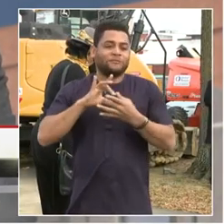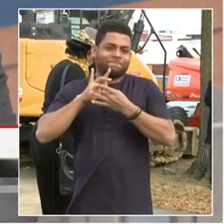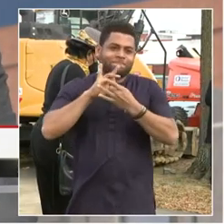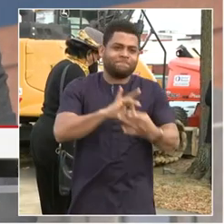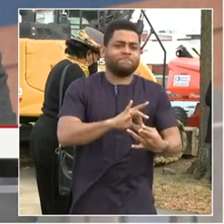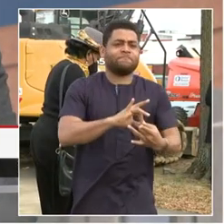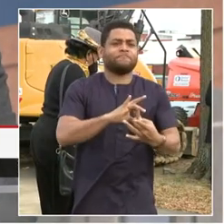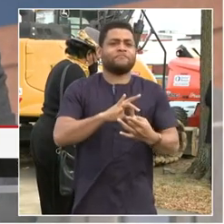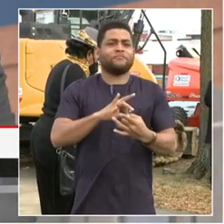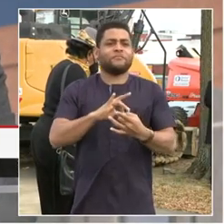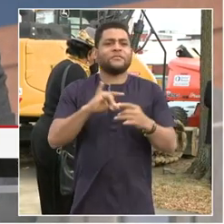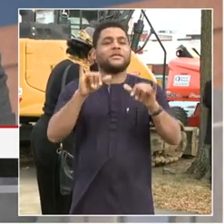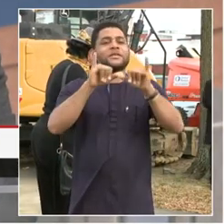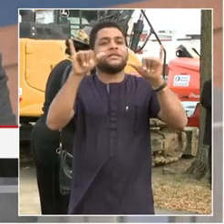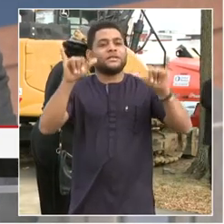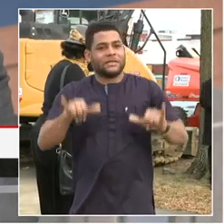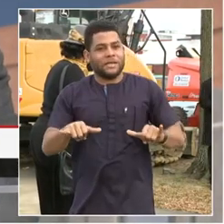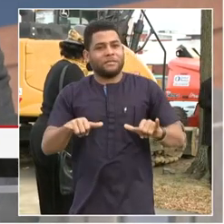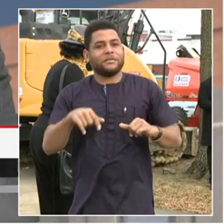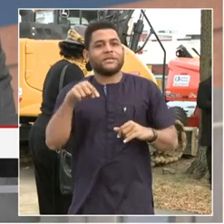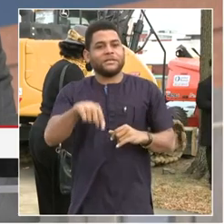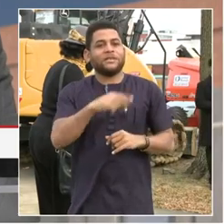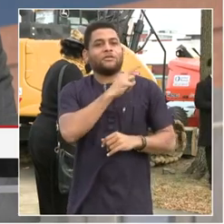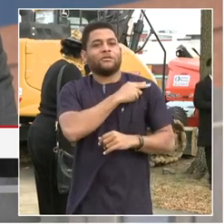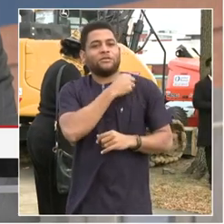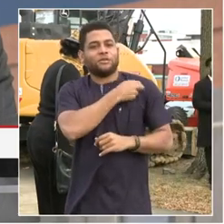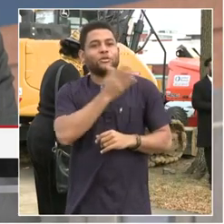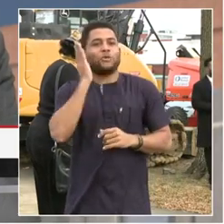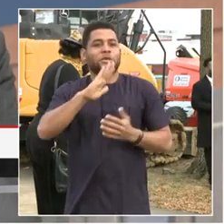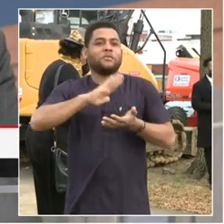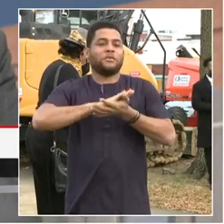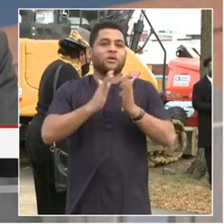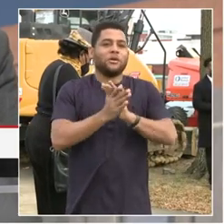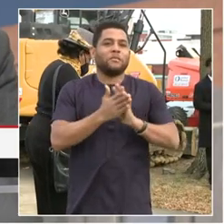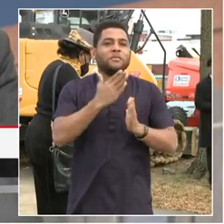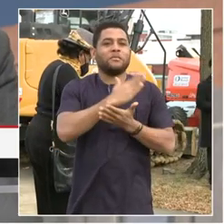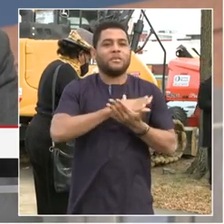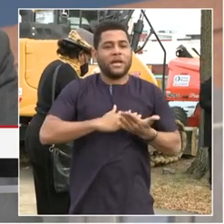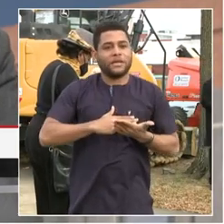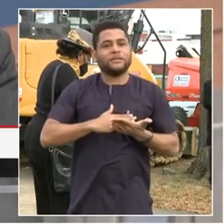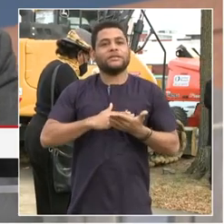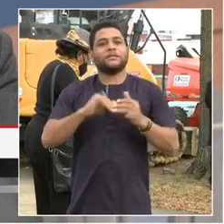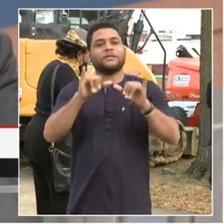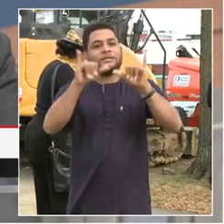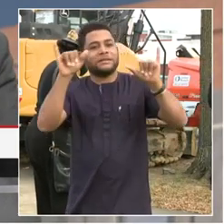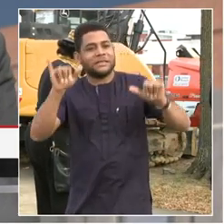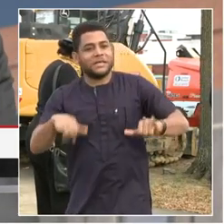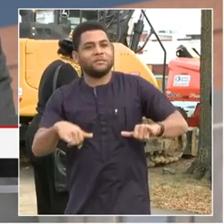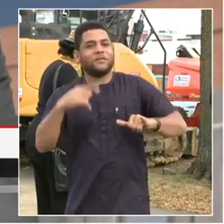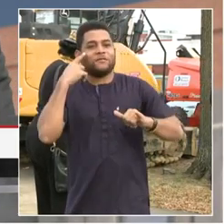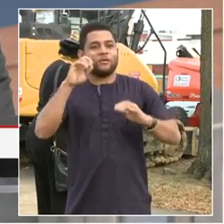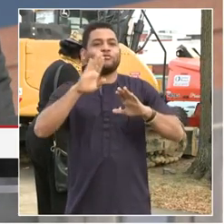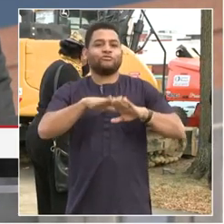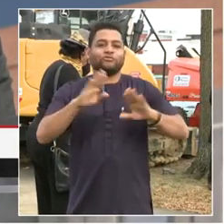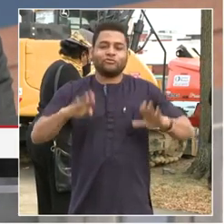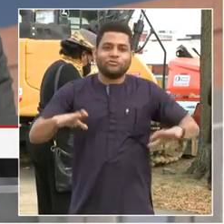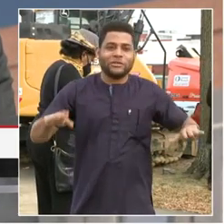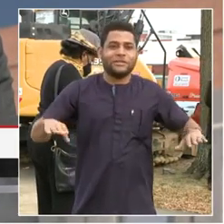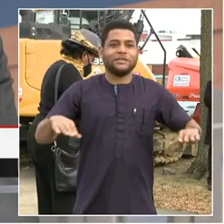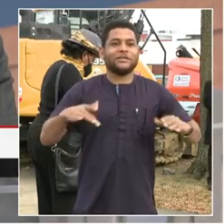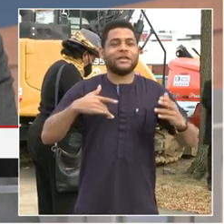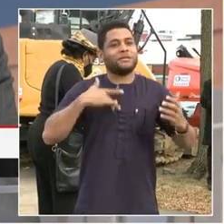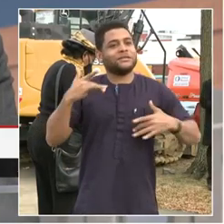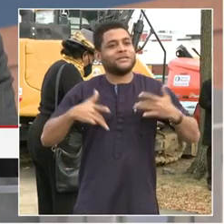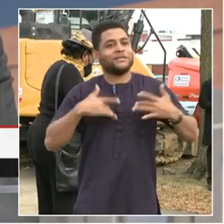now become part of a health system for children. And we're so excited about that because we can provide the highest